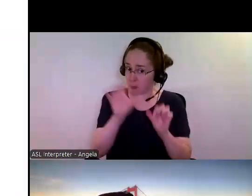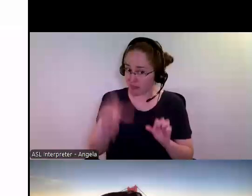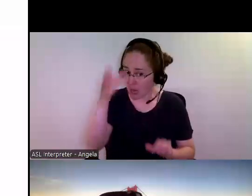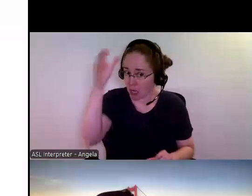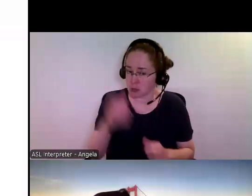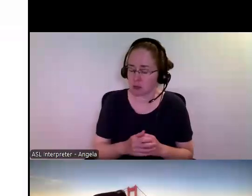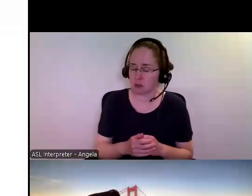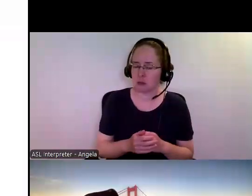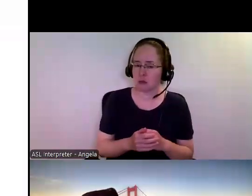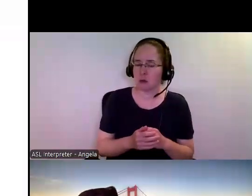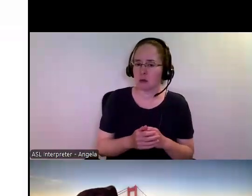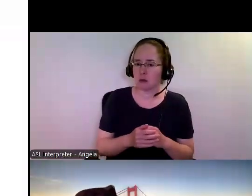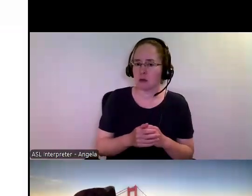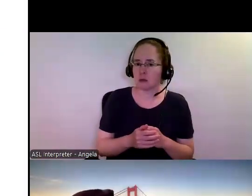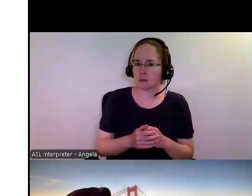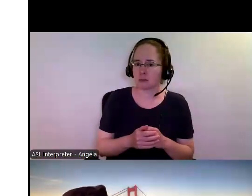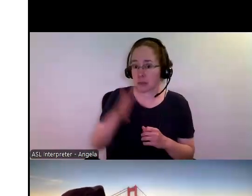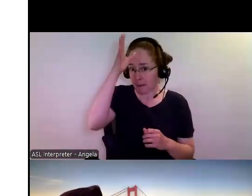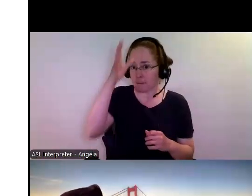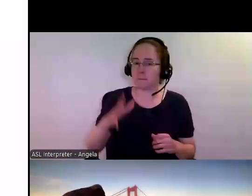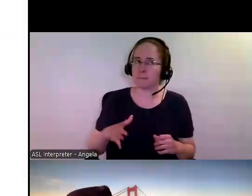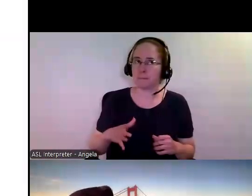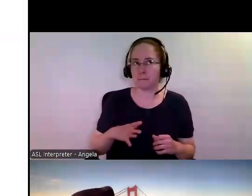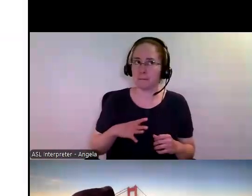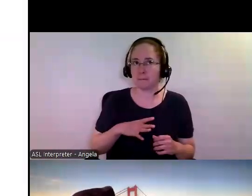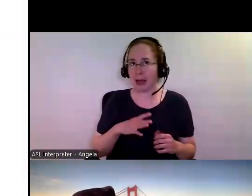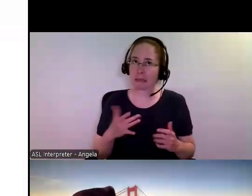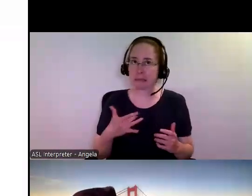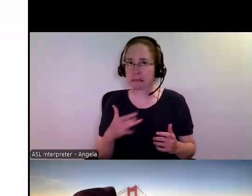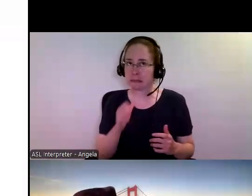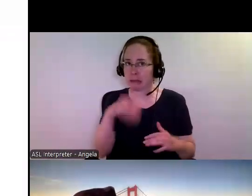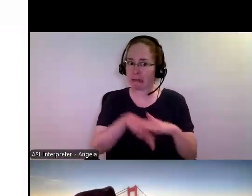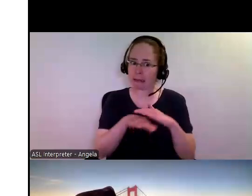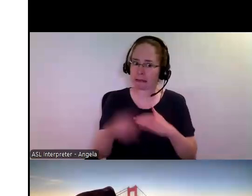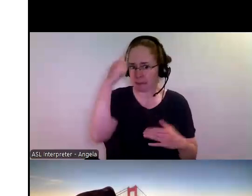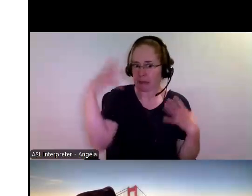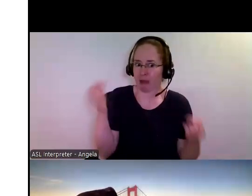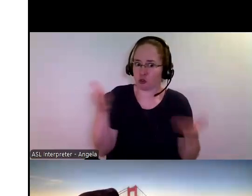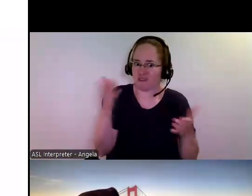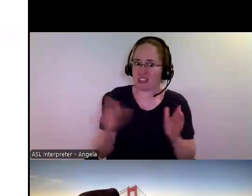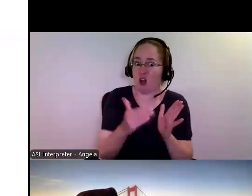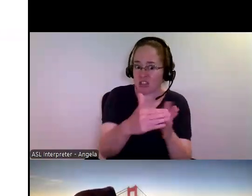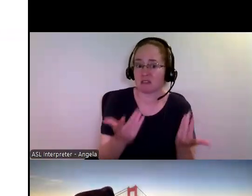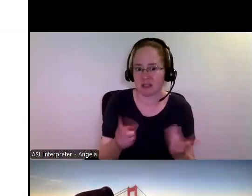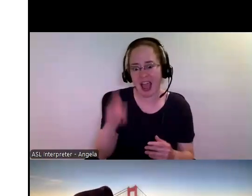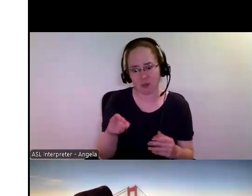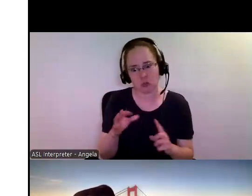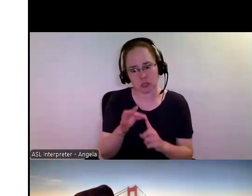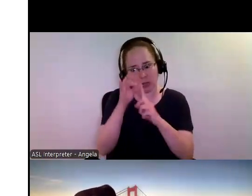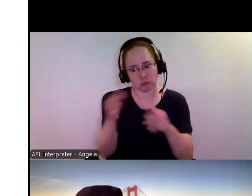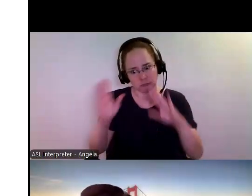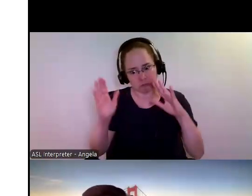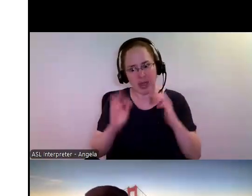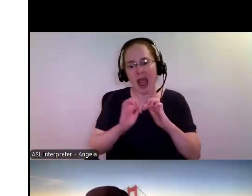men are endangered species in terms of access to mental health services. So we need to give special thought to how do